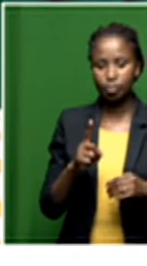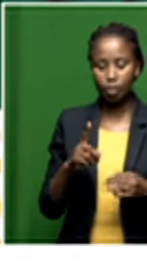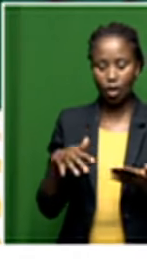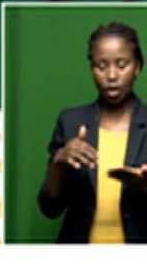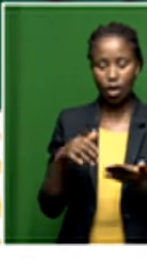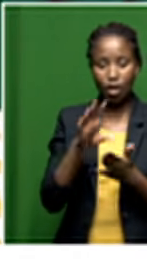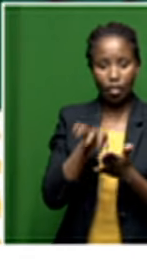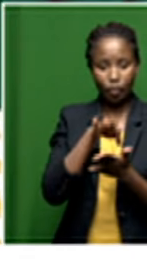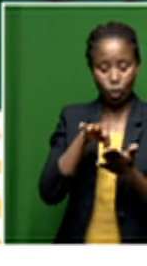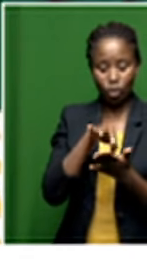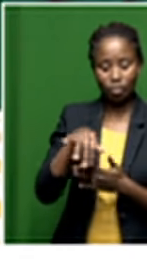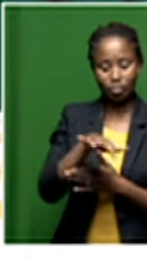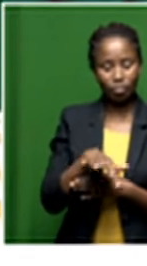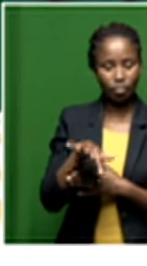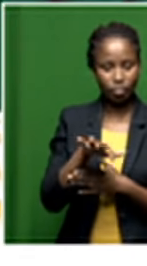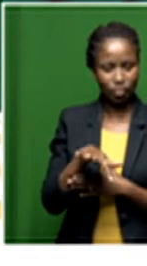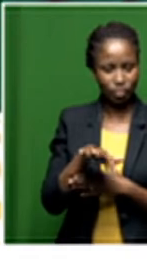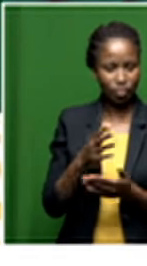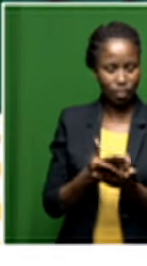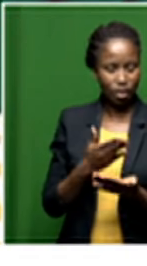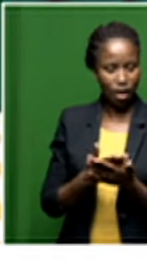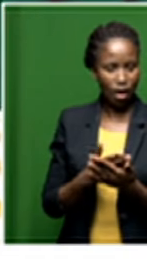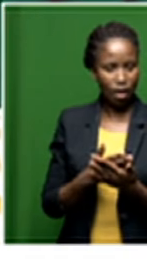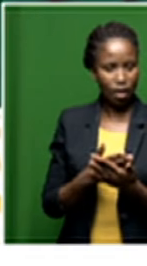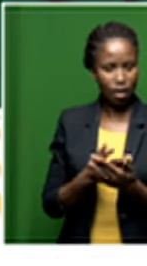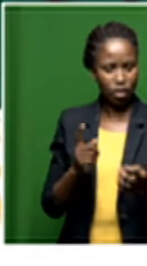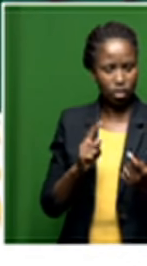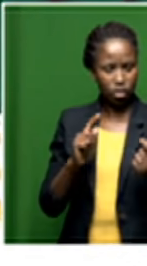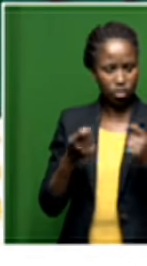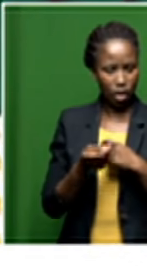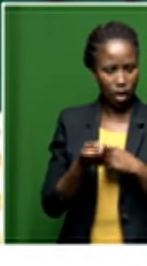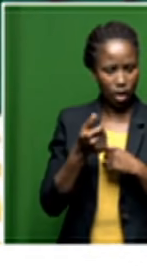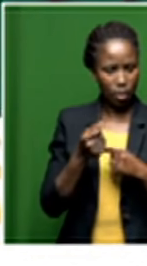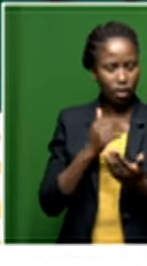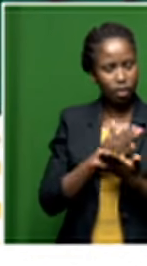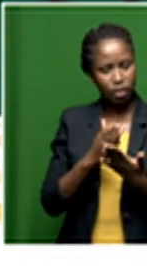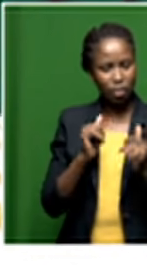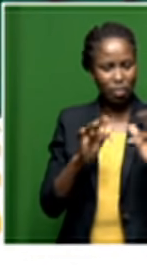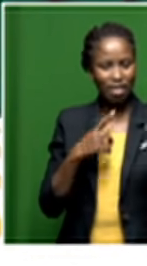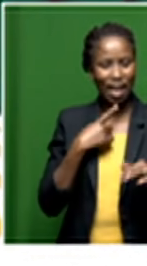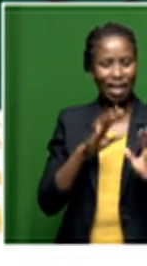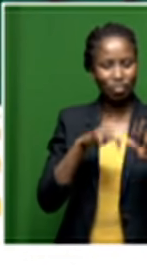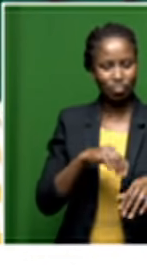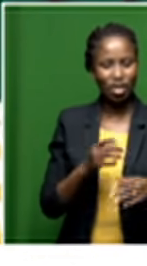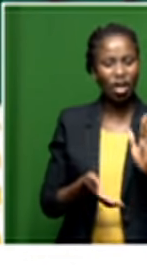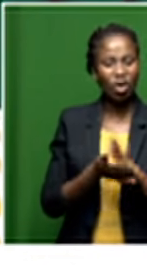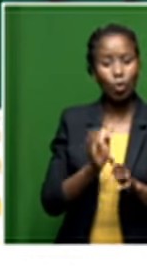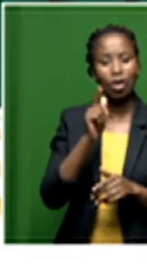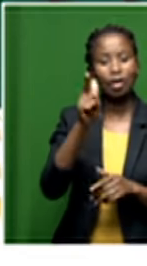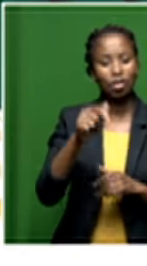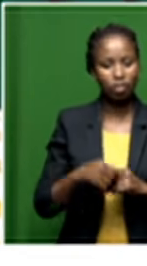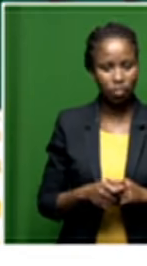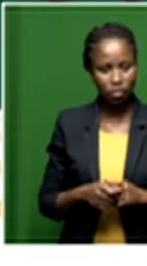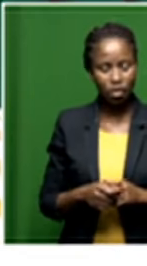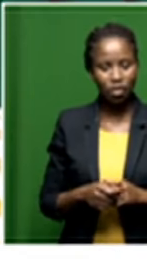and then sometimes people leave it until late to say, I'll go just before they close. And then you get there,